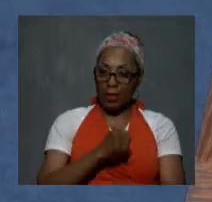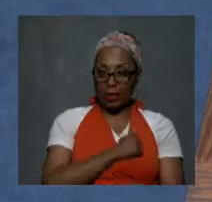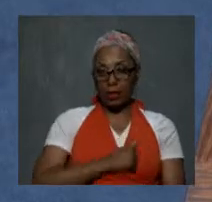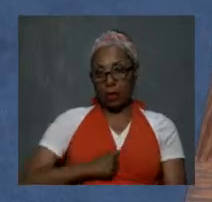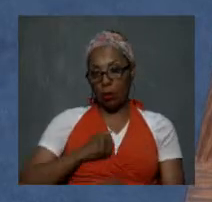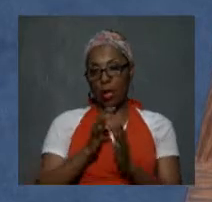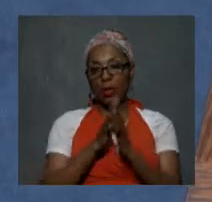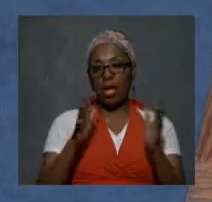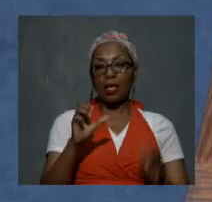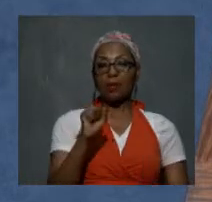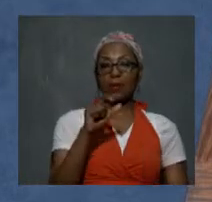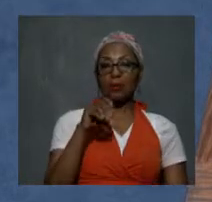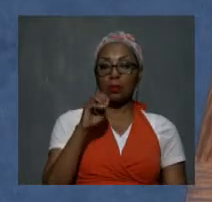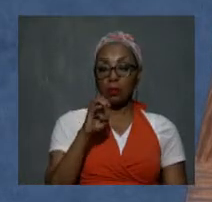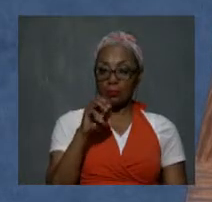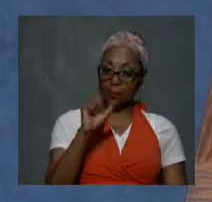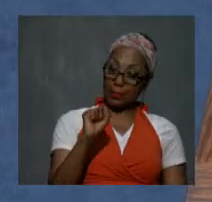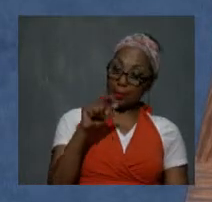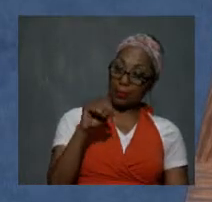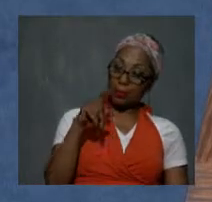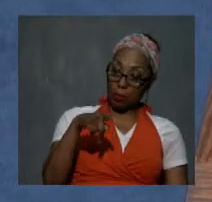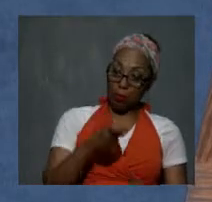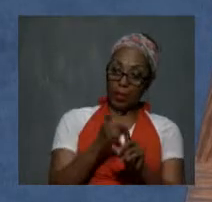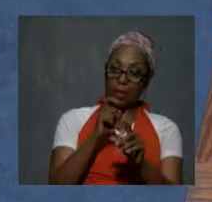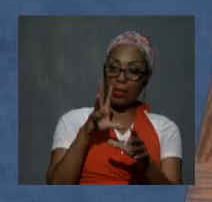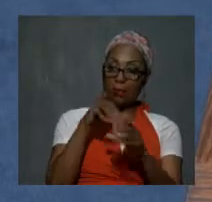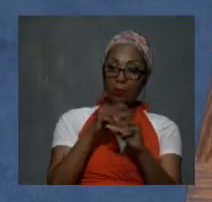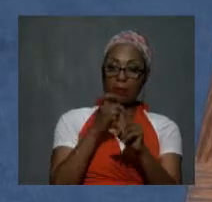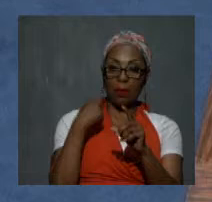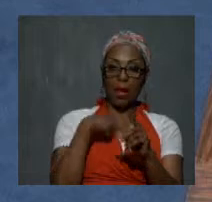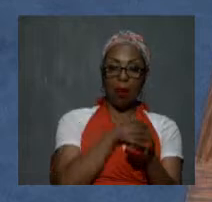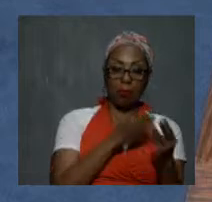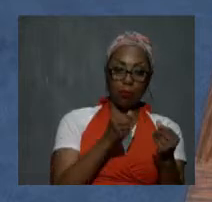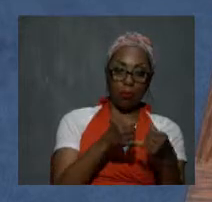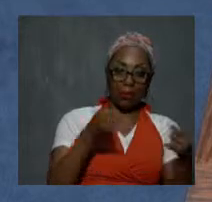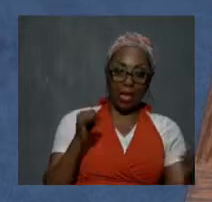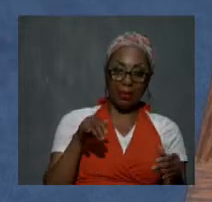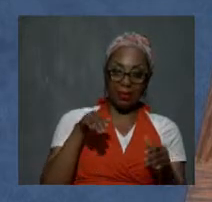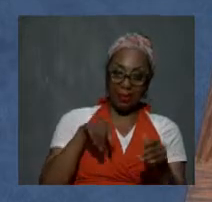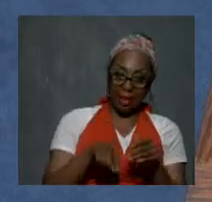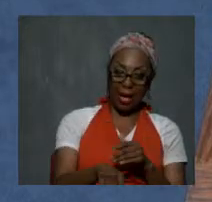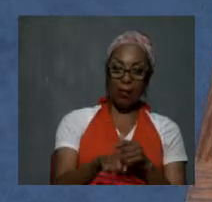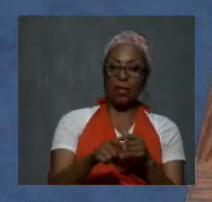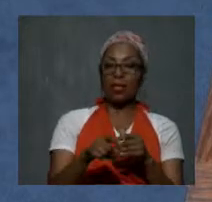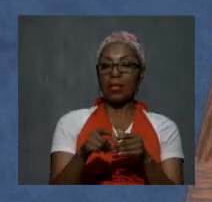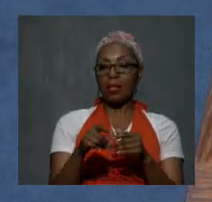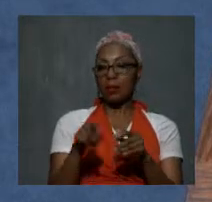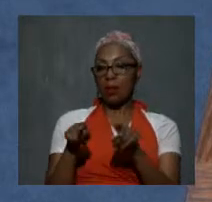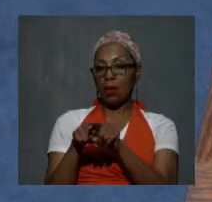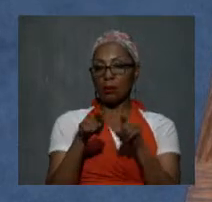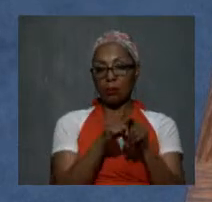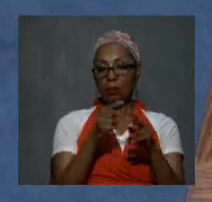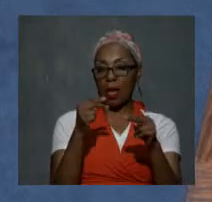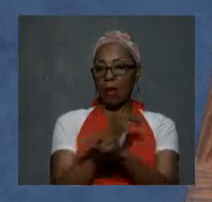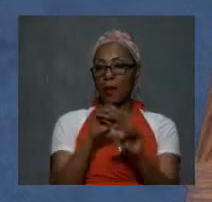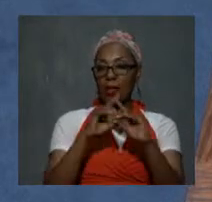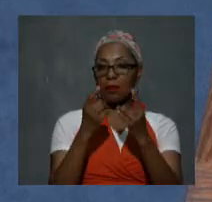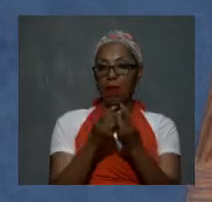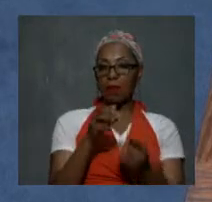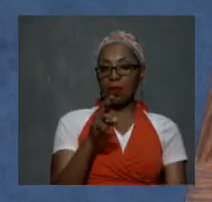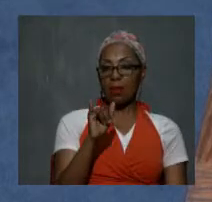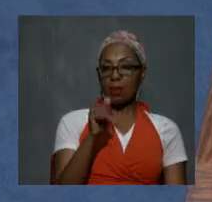lot of slope right there, including from our property line down to the current pavement level, and then also out in the highway department's right of way. So